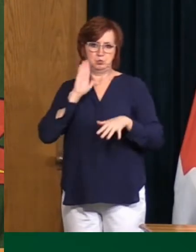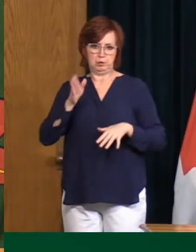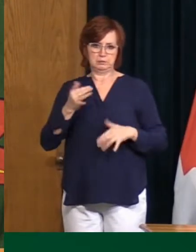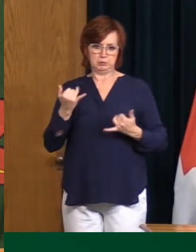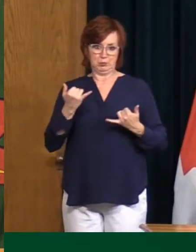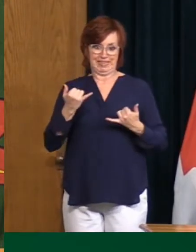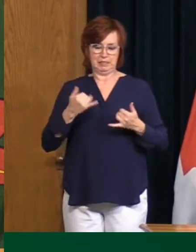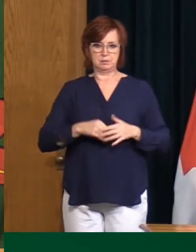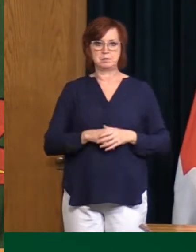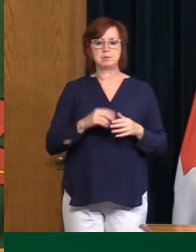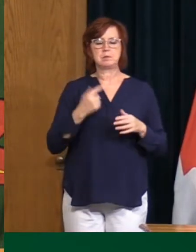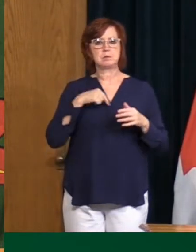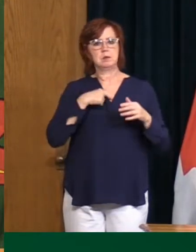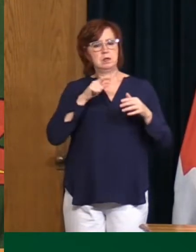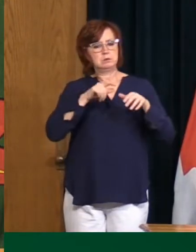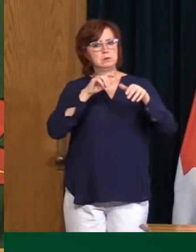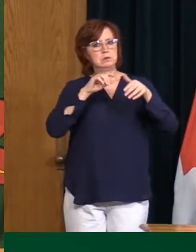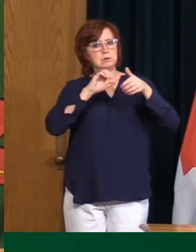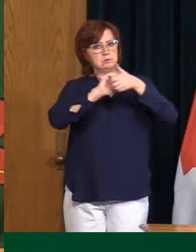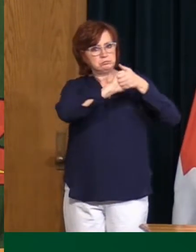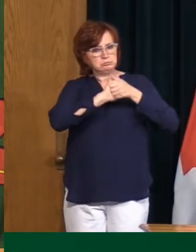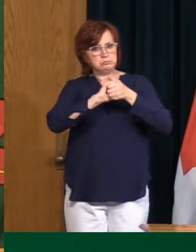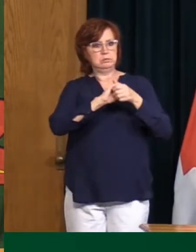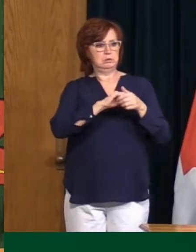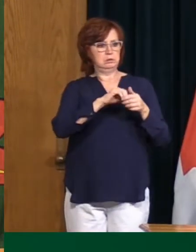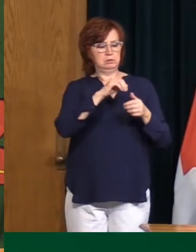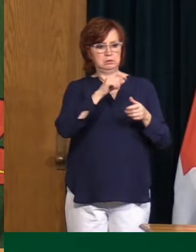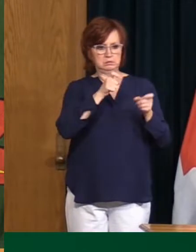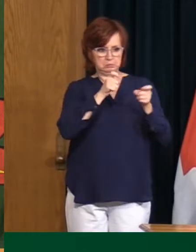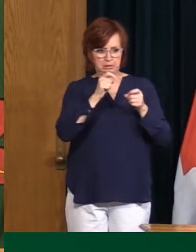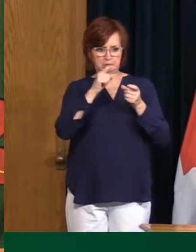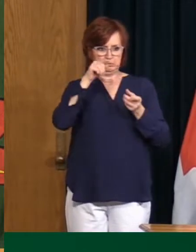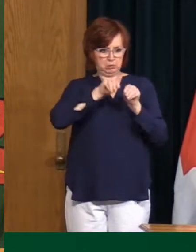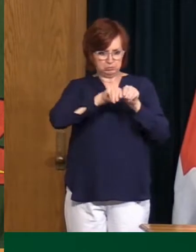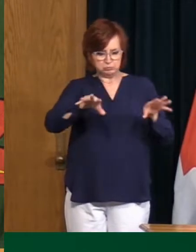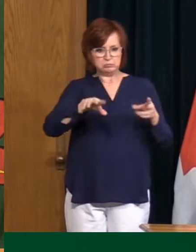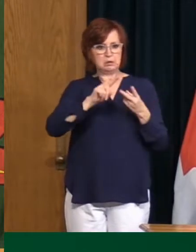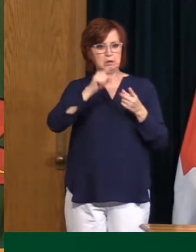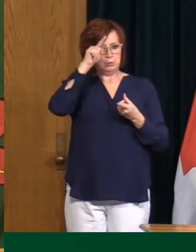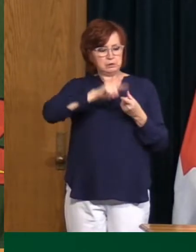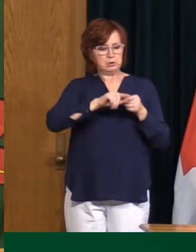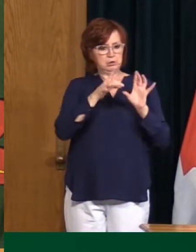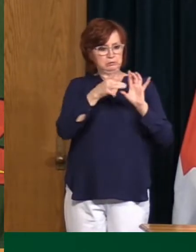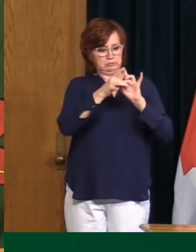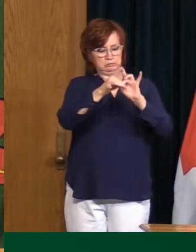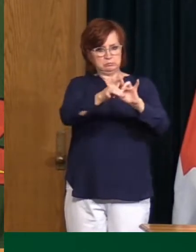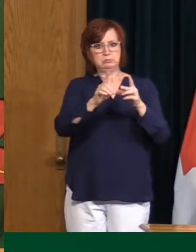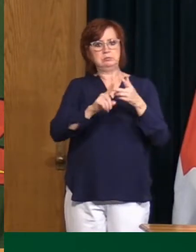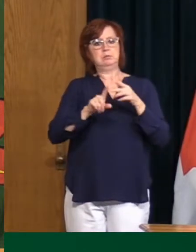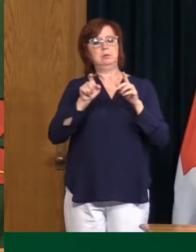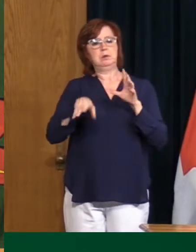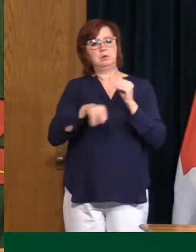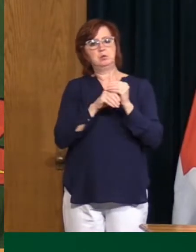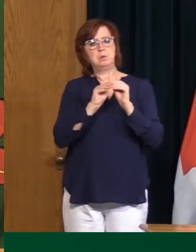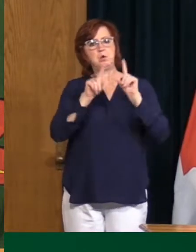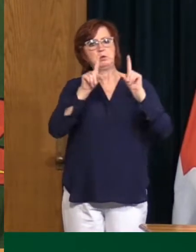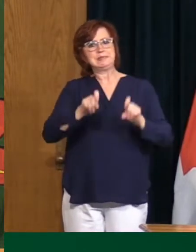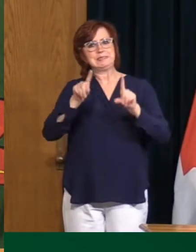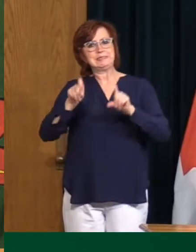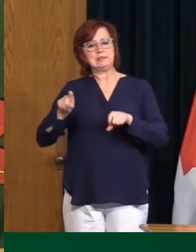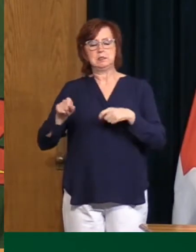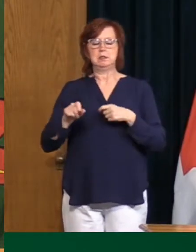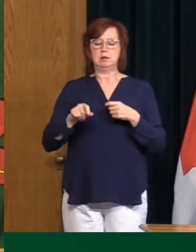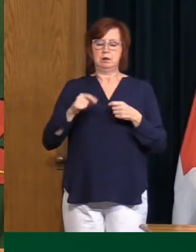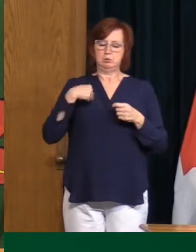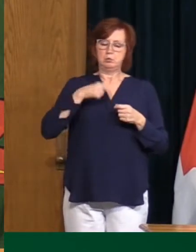so we can together actively manage exposure risks with continued focus on testing. We know that there are increased cases in the far north being reported